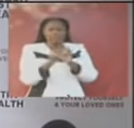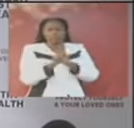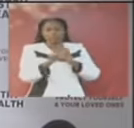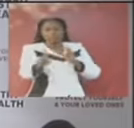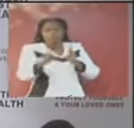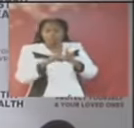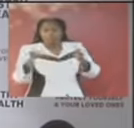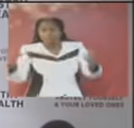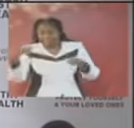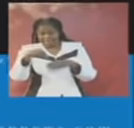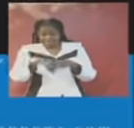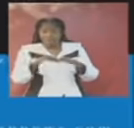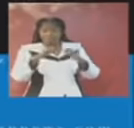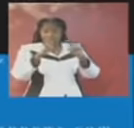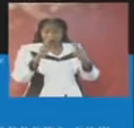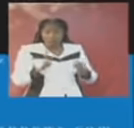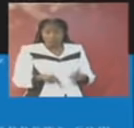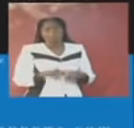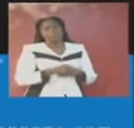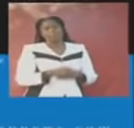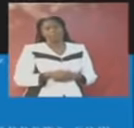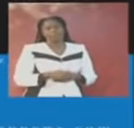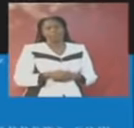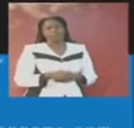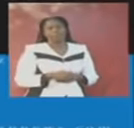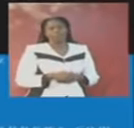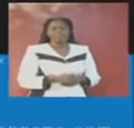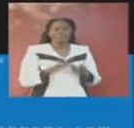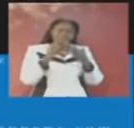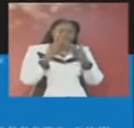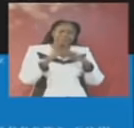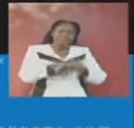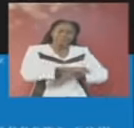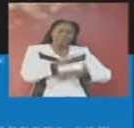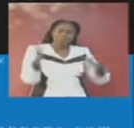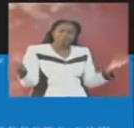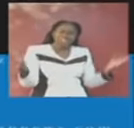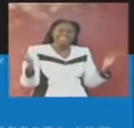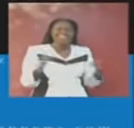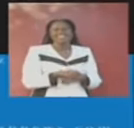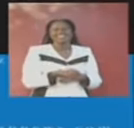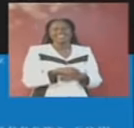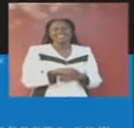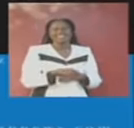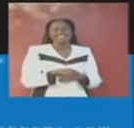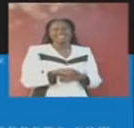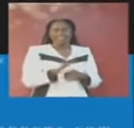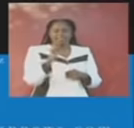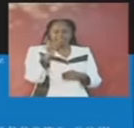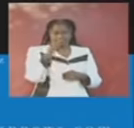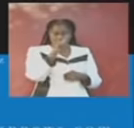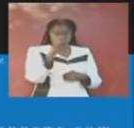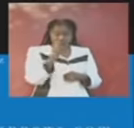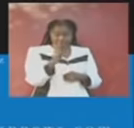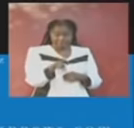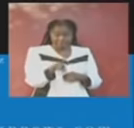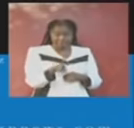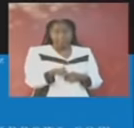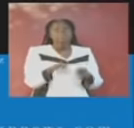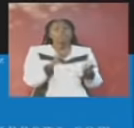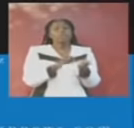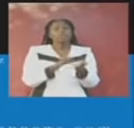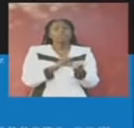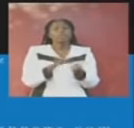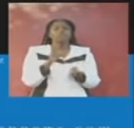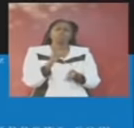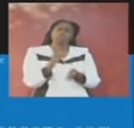News, please. Hi, good morning, everyone. I'm Harry, azpnews.com. My first question is to Dr. Richards.